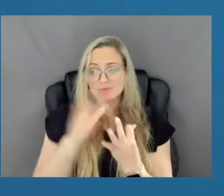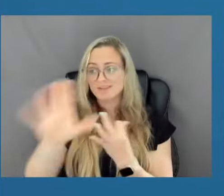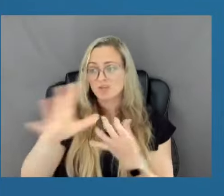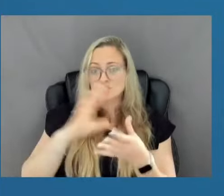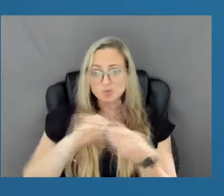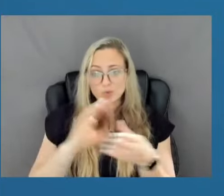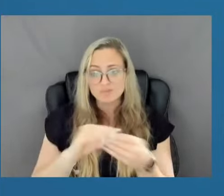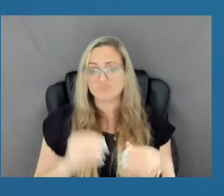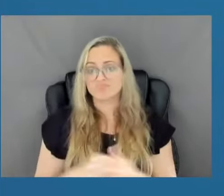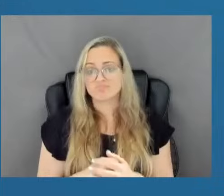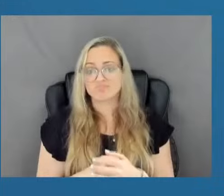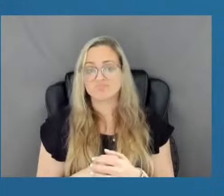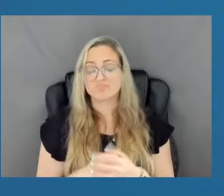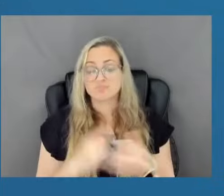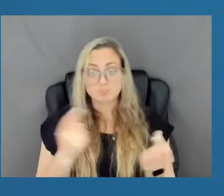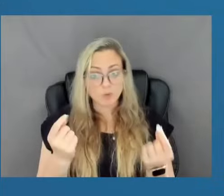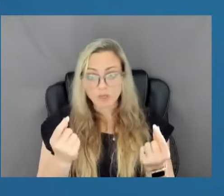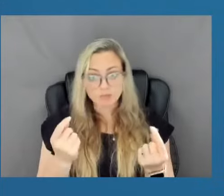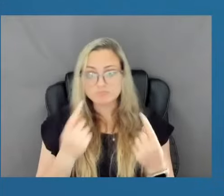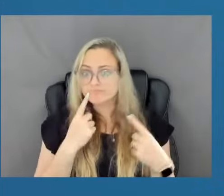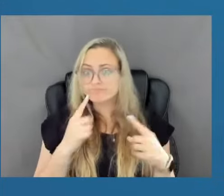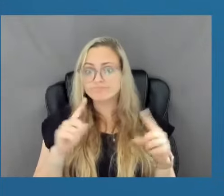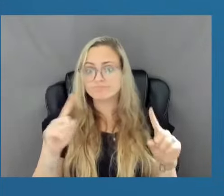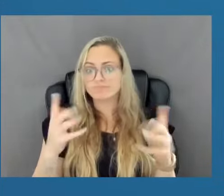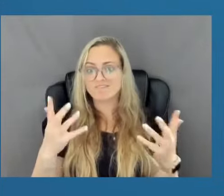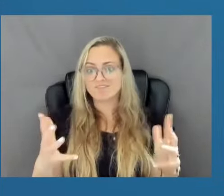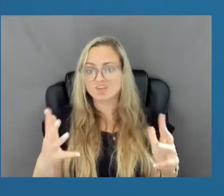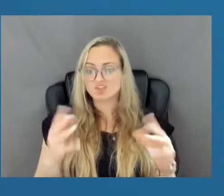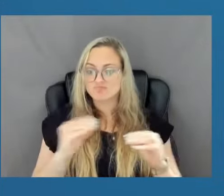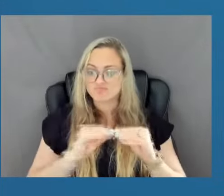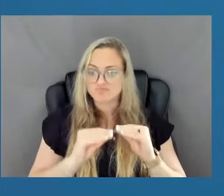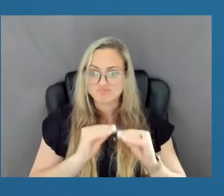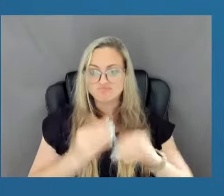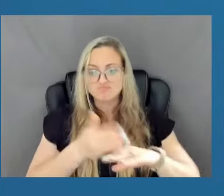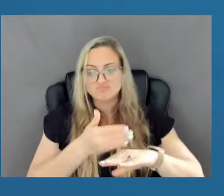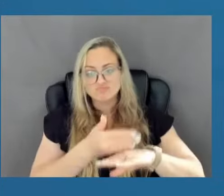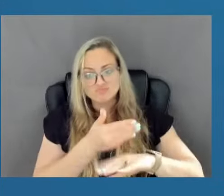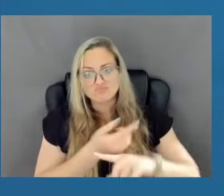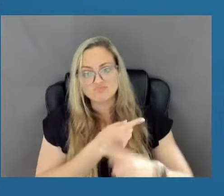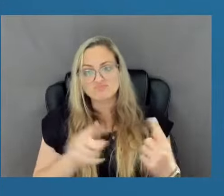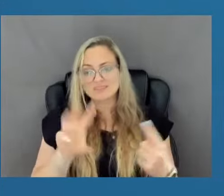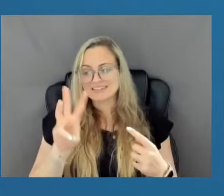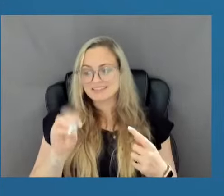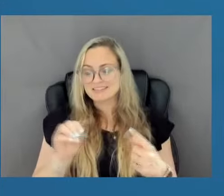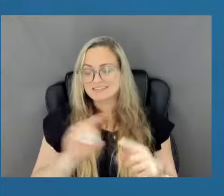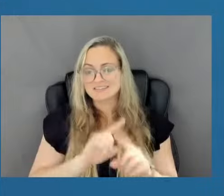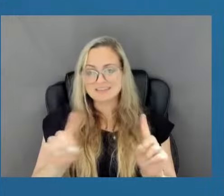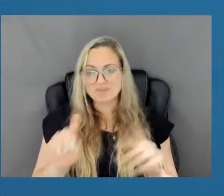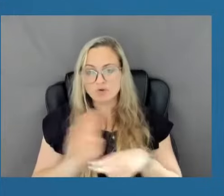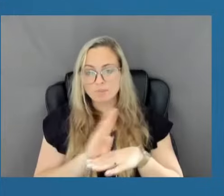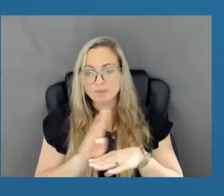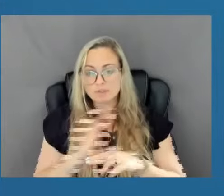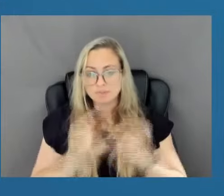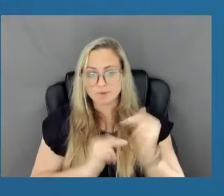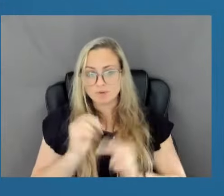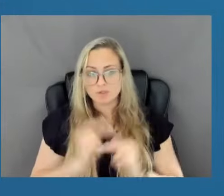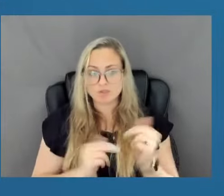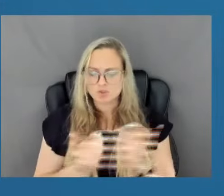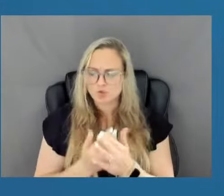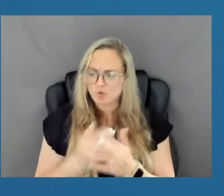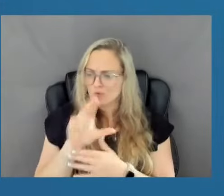So what we've done is successfully revitalized over 60 commercial mixed-use buildings with new roofs